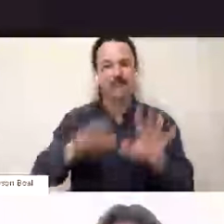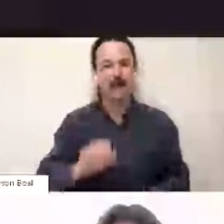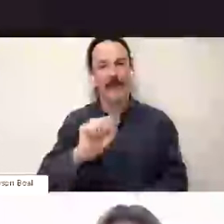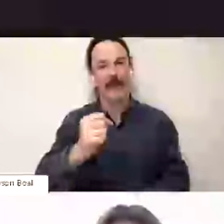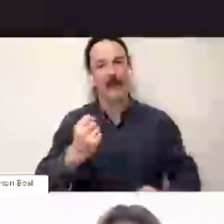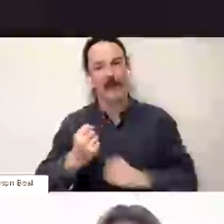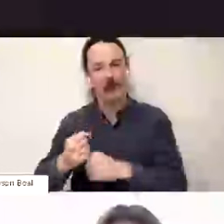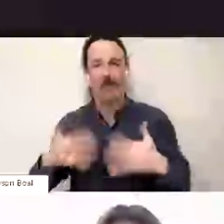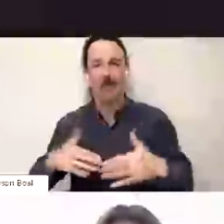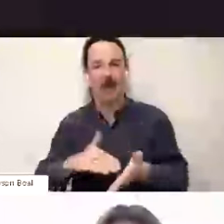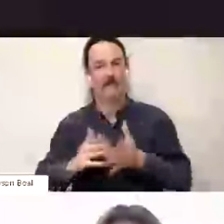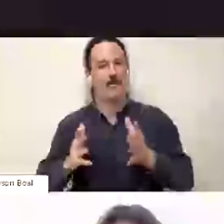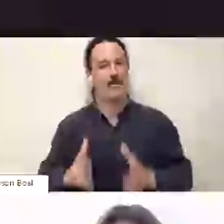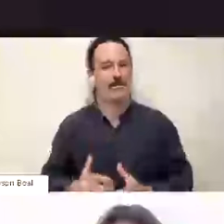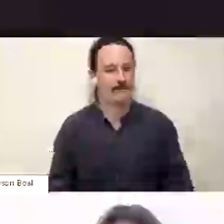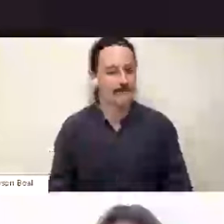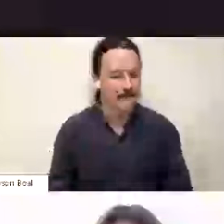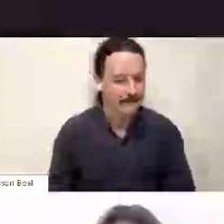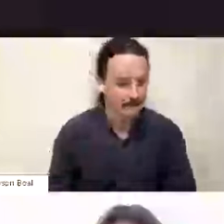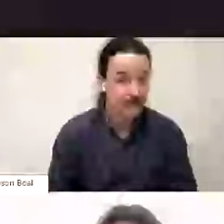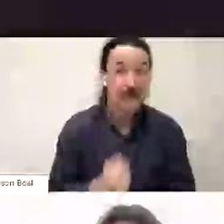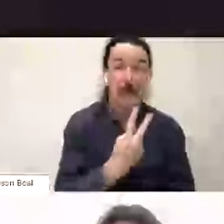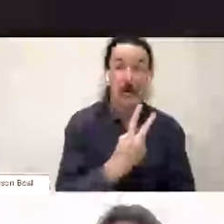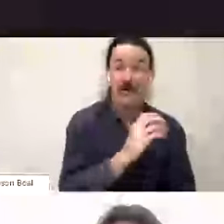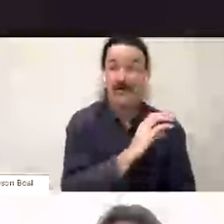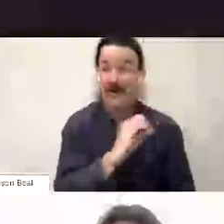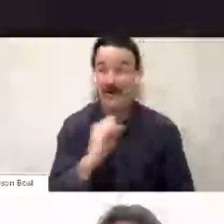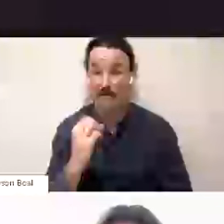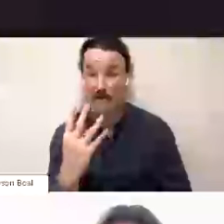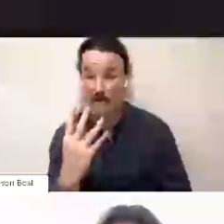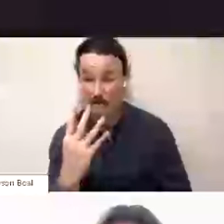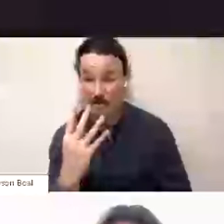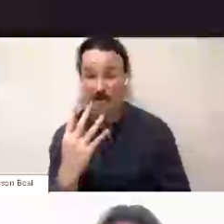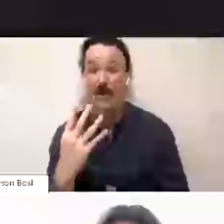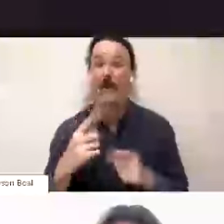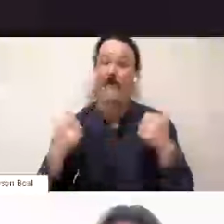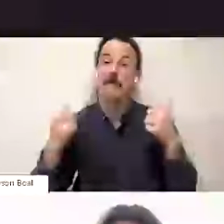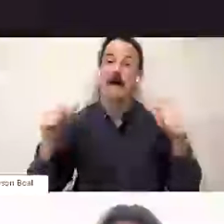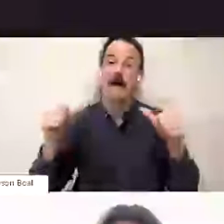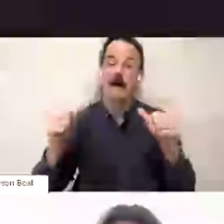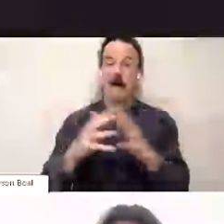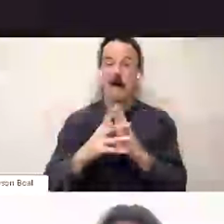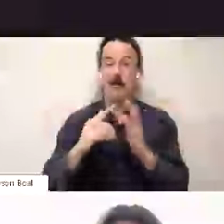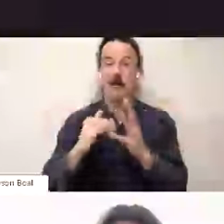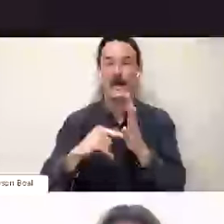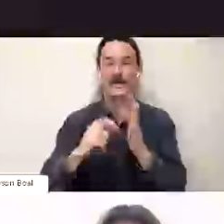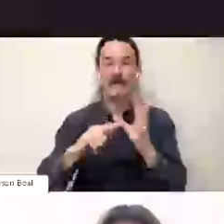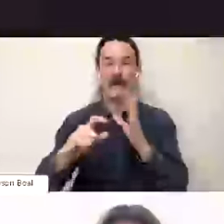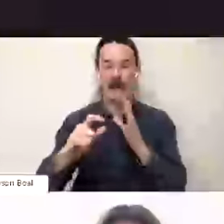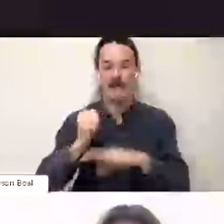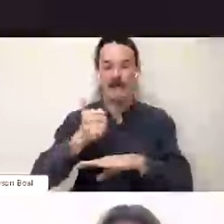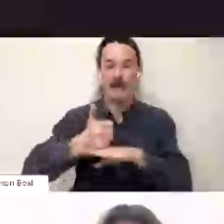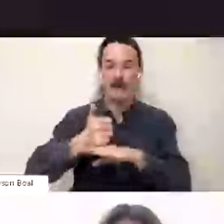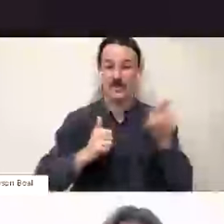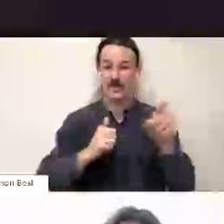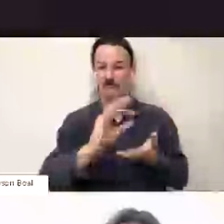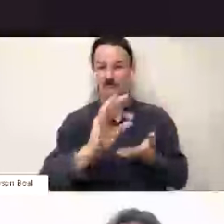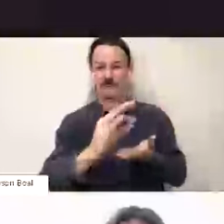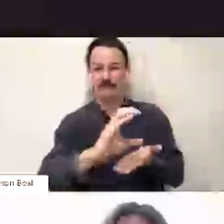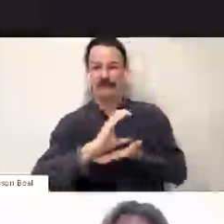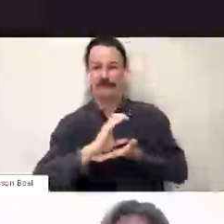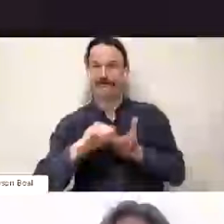wasn't until 2004 that we received a grant from the Westpac Foundation, actually, to travel around